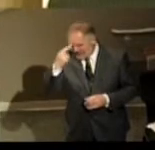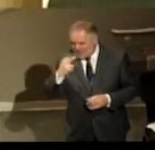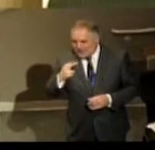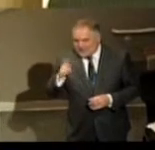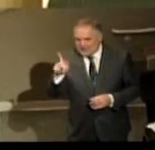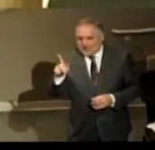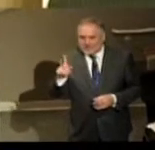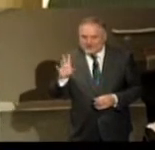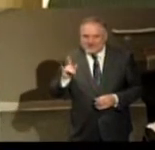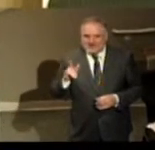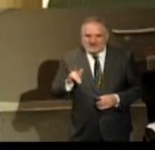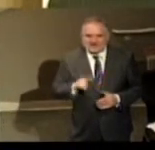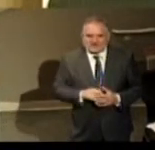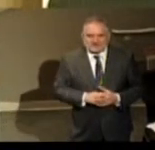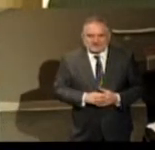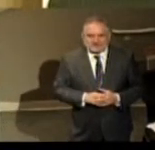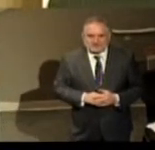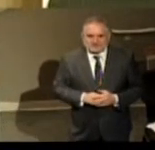Romans 1:25.